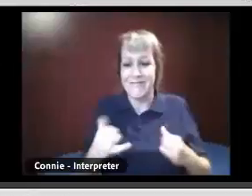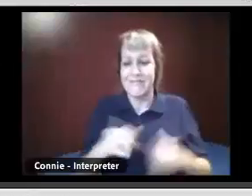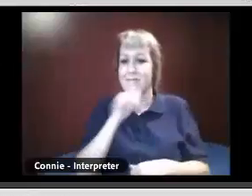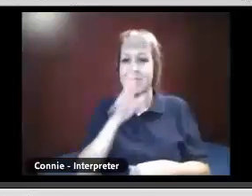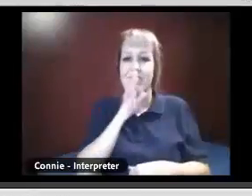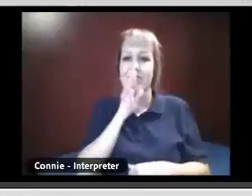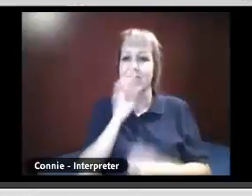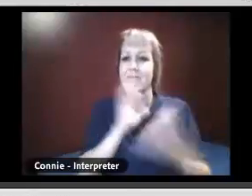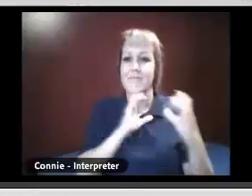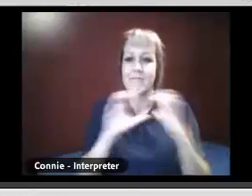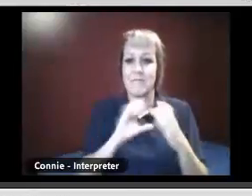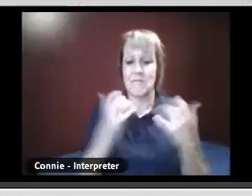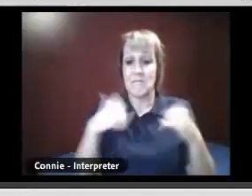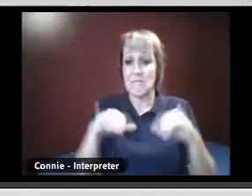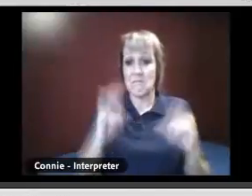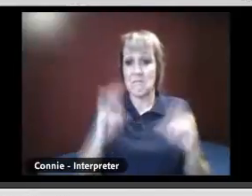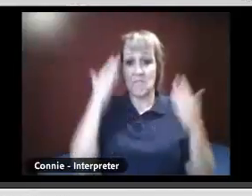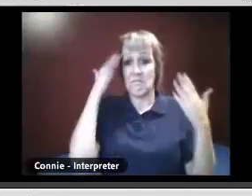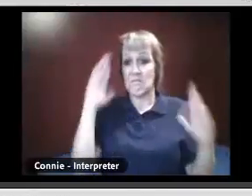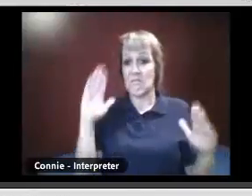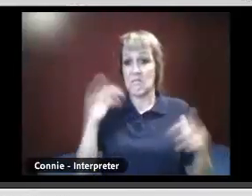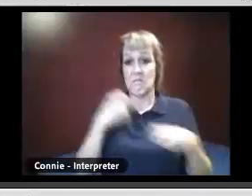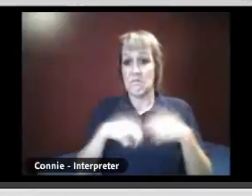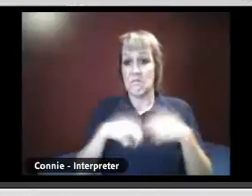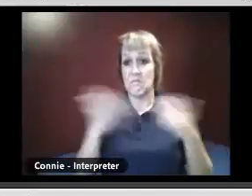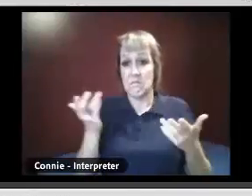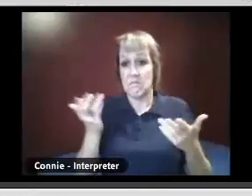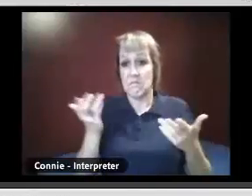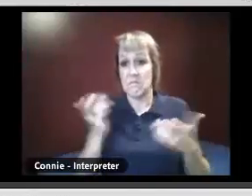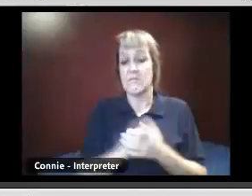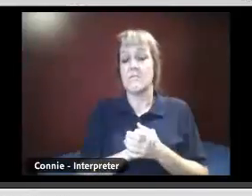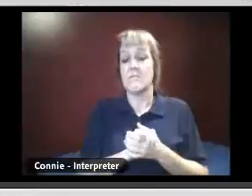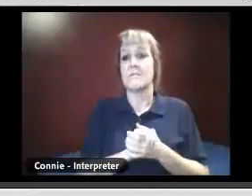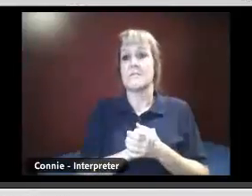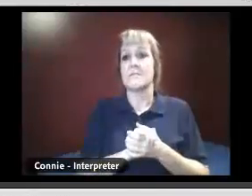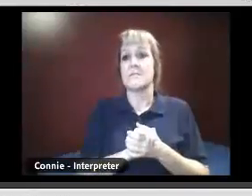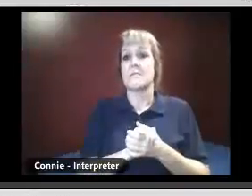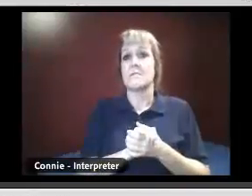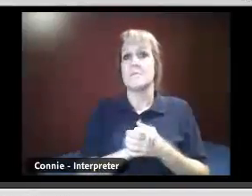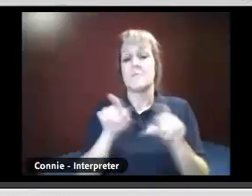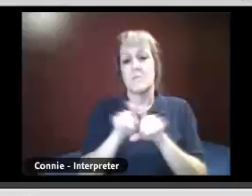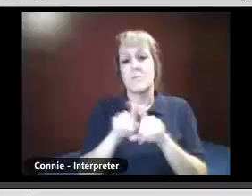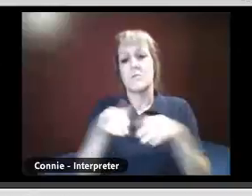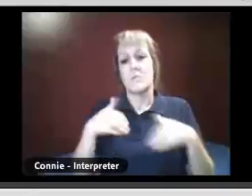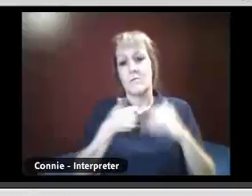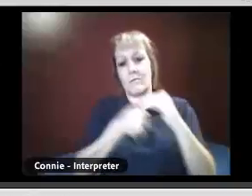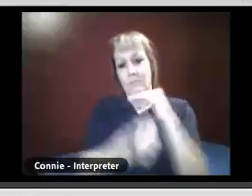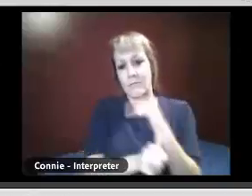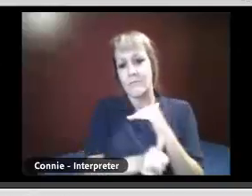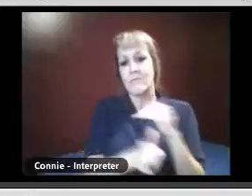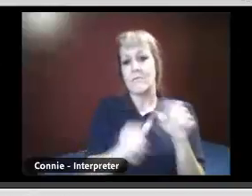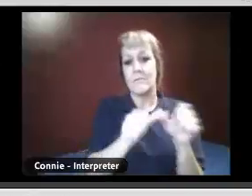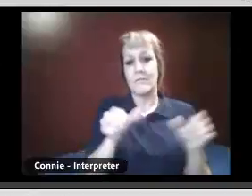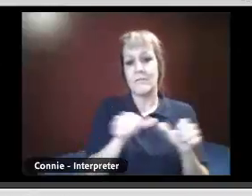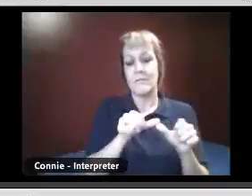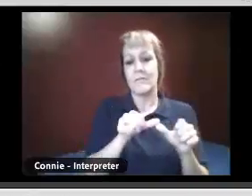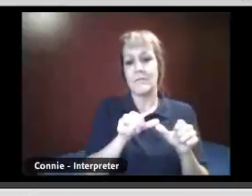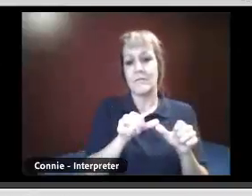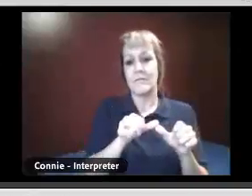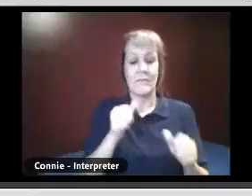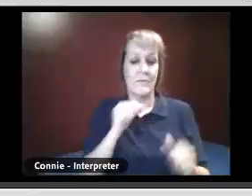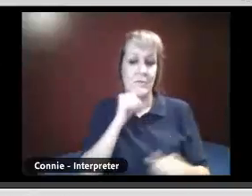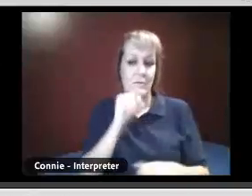issue is. As we look at this, all right, we also have hidden areas. And a lot of this is if we don't